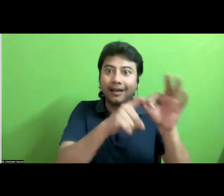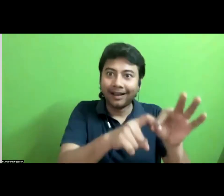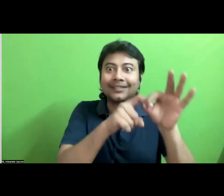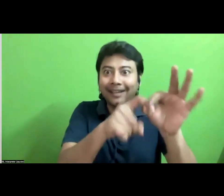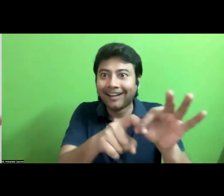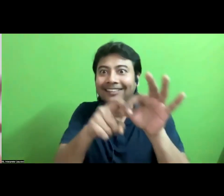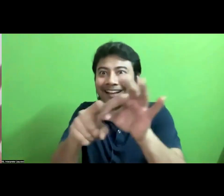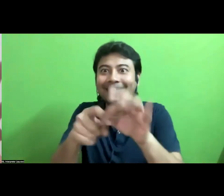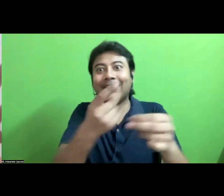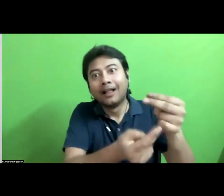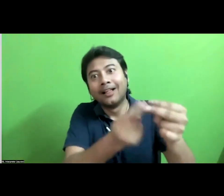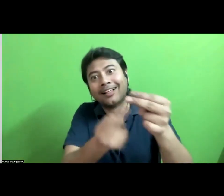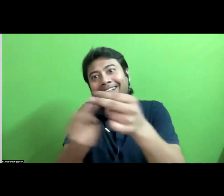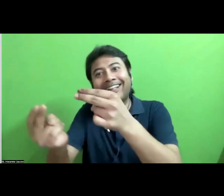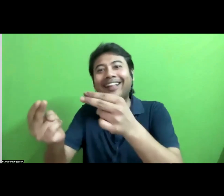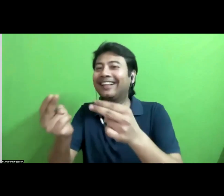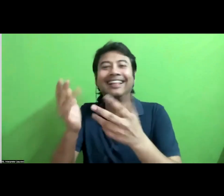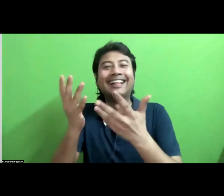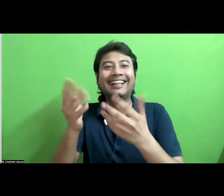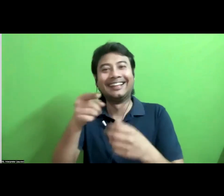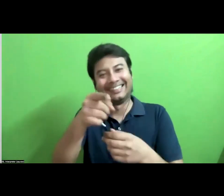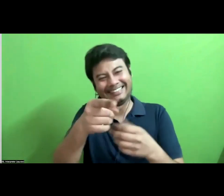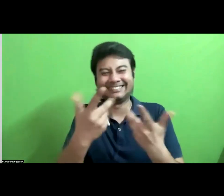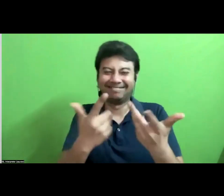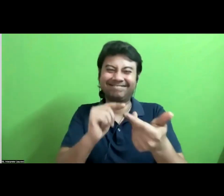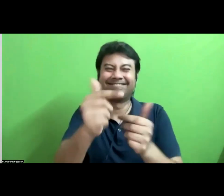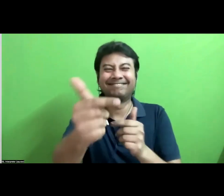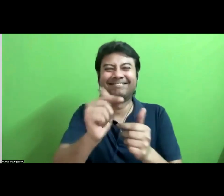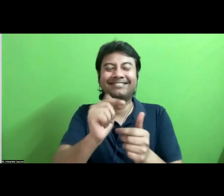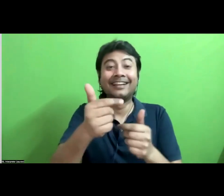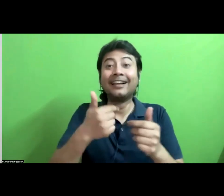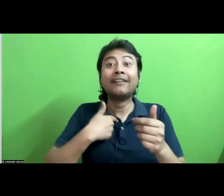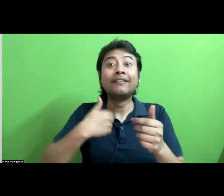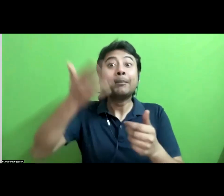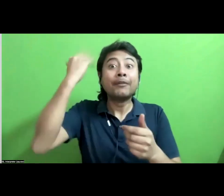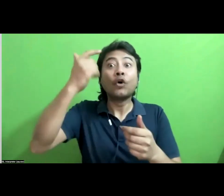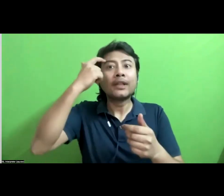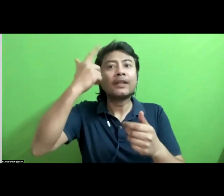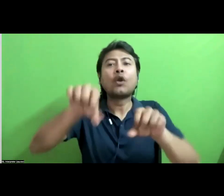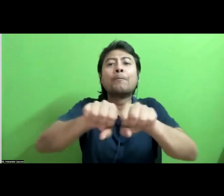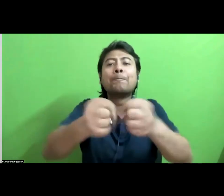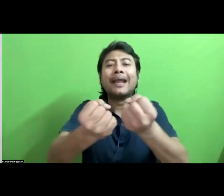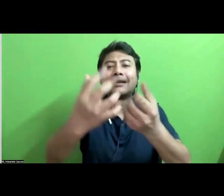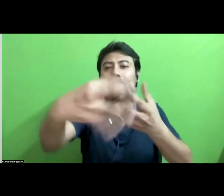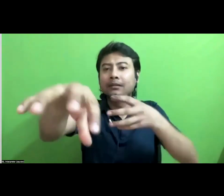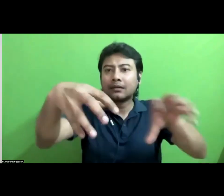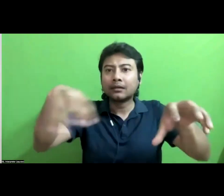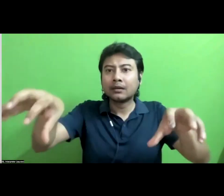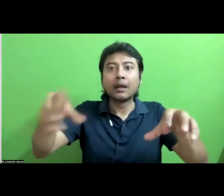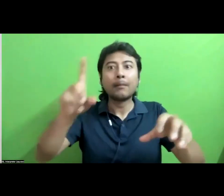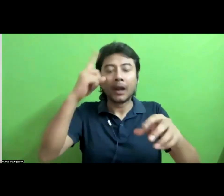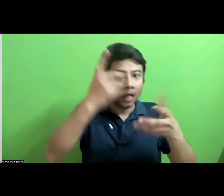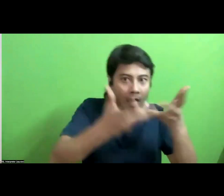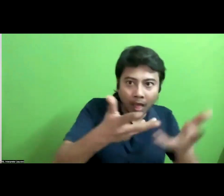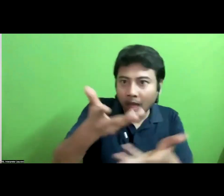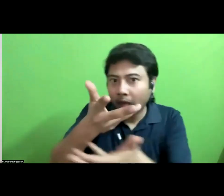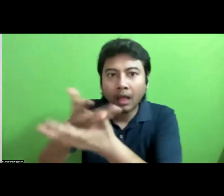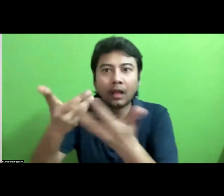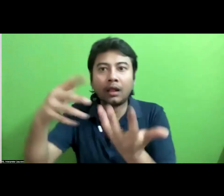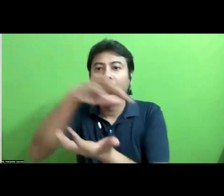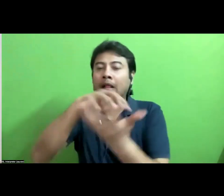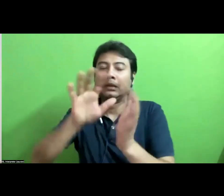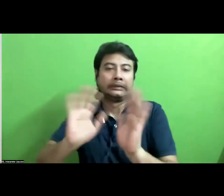So we thought of breakout rooms, but it was again a nightmare to manage that. So we decided against it. Yeah. Frankie, how many do you